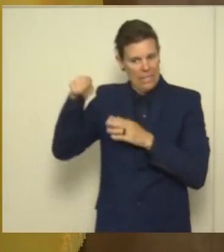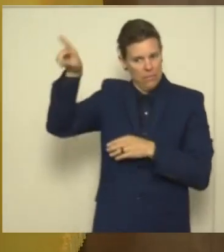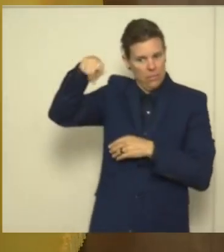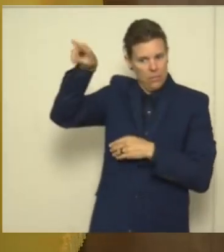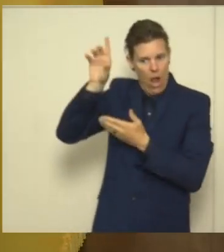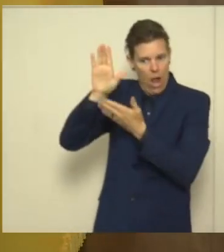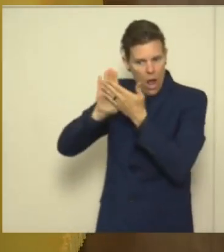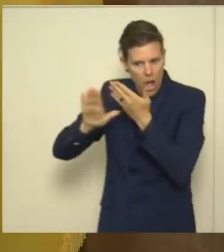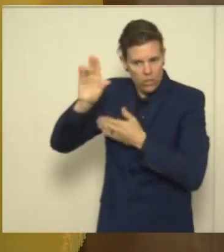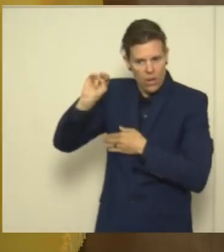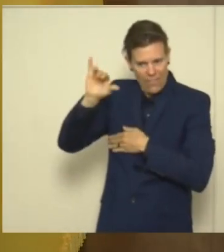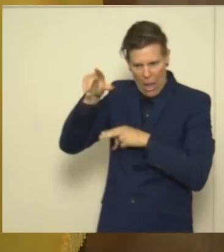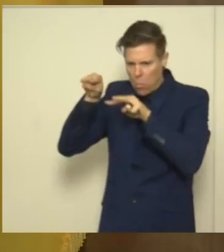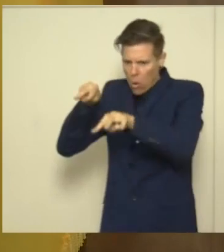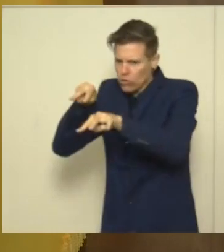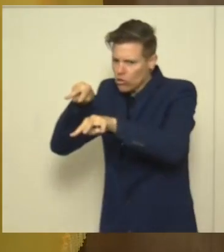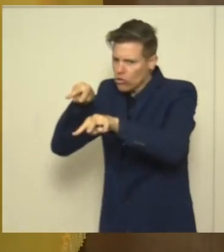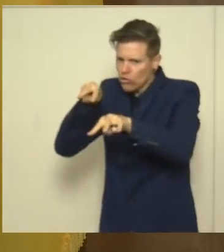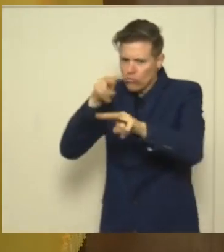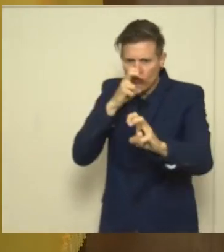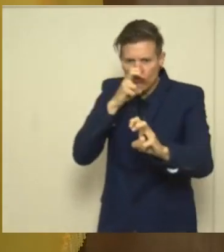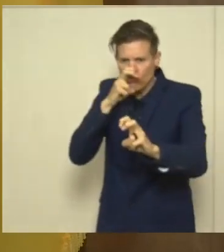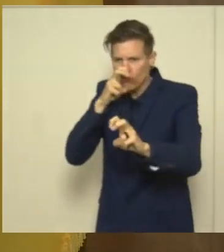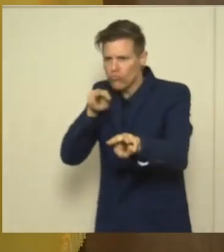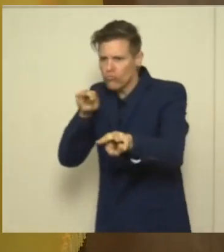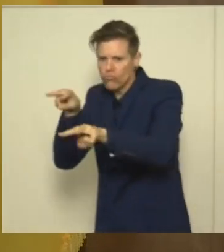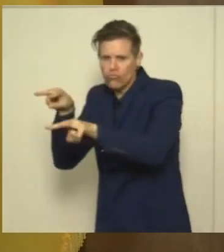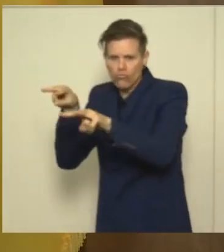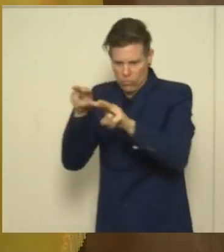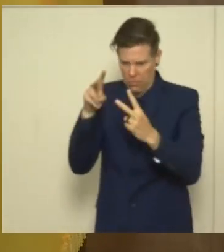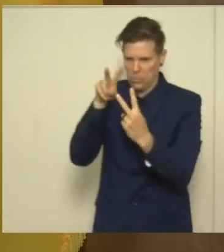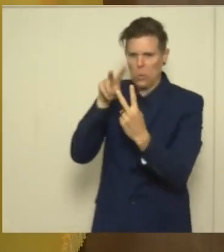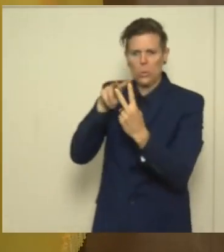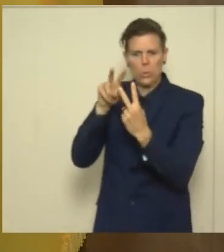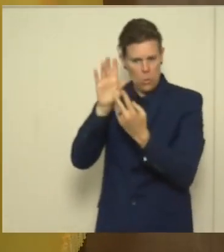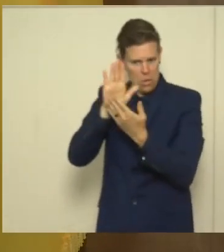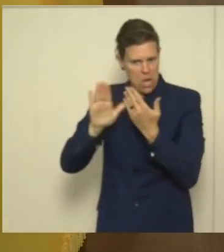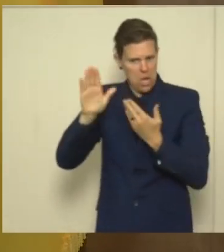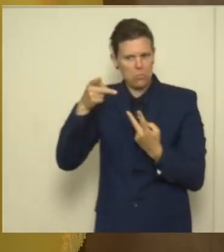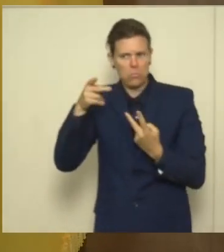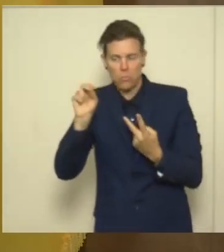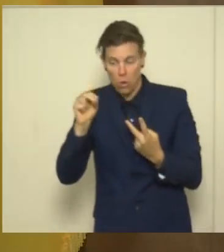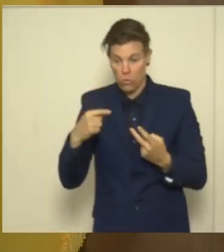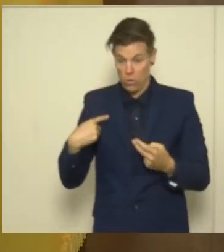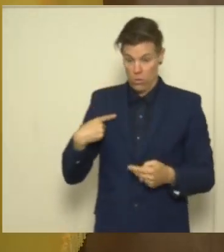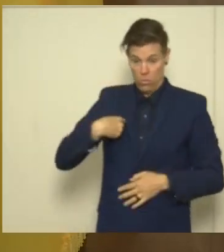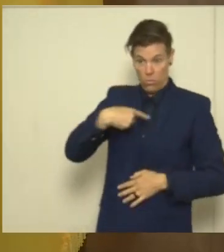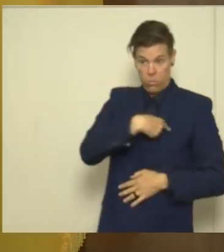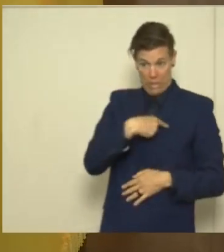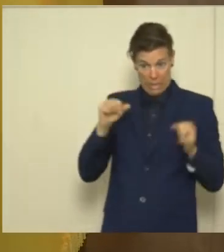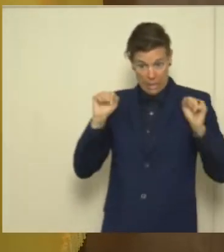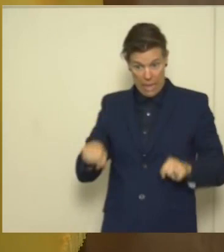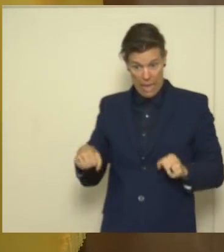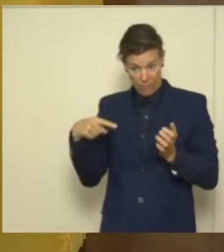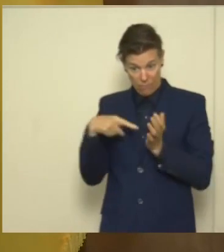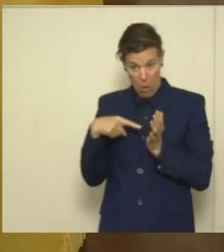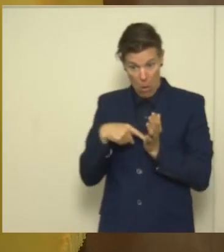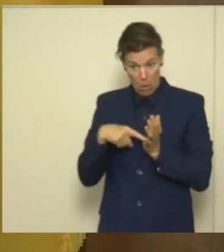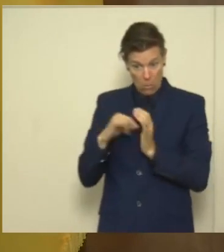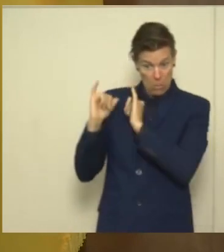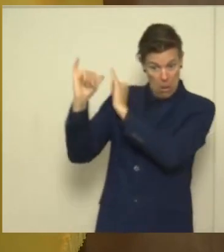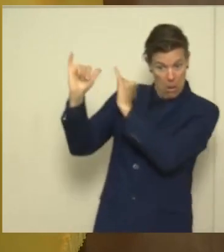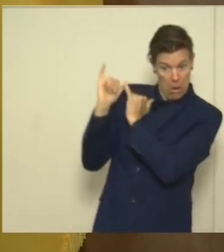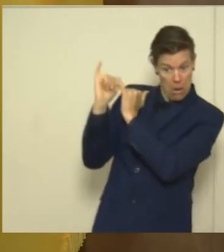much harder environment. I can tell you that we don't have the bandwidth to provide point-of-care rapid testing to